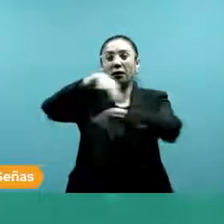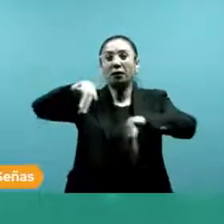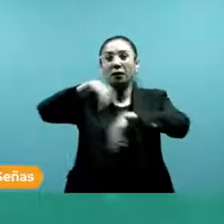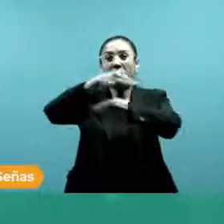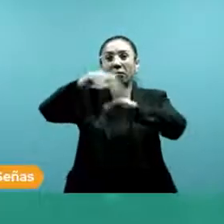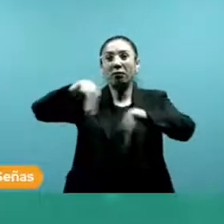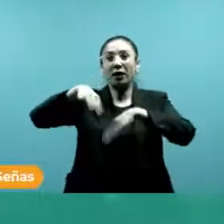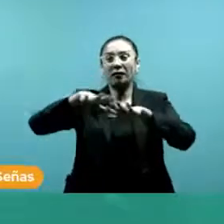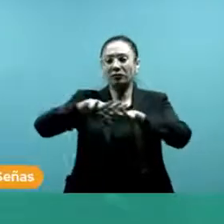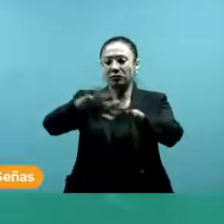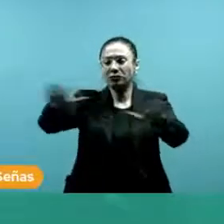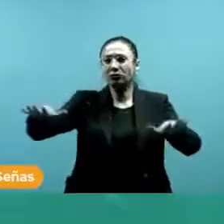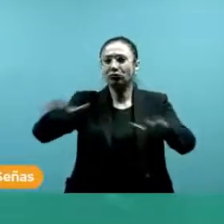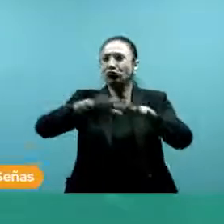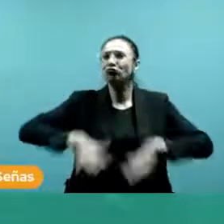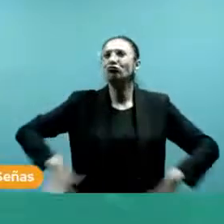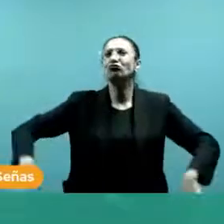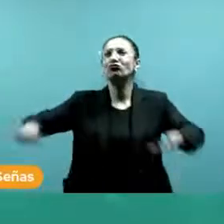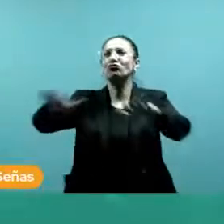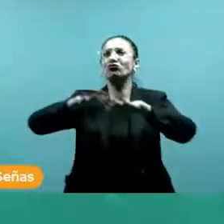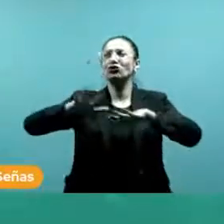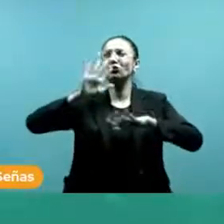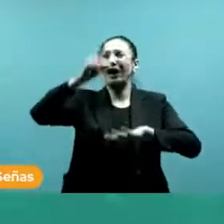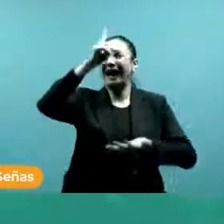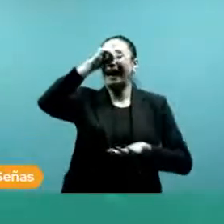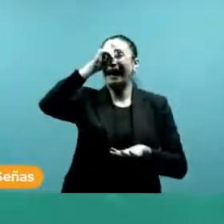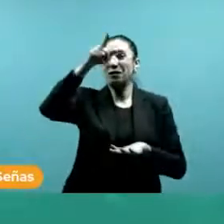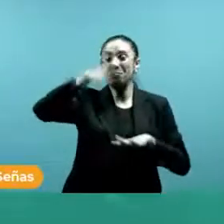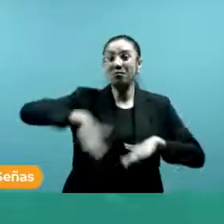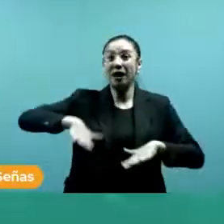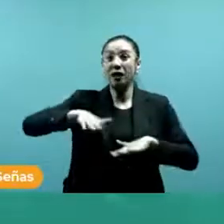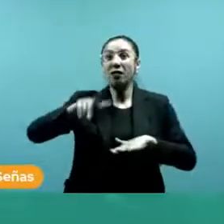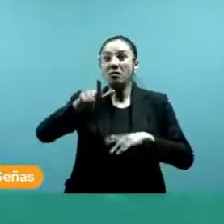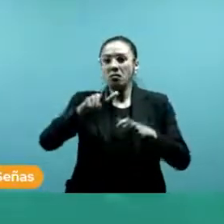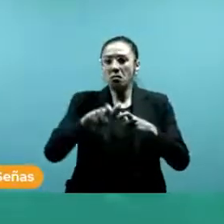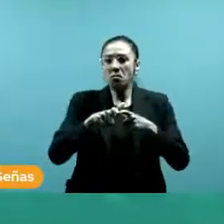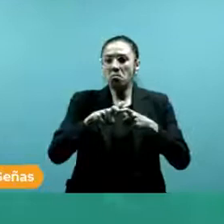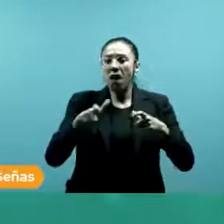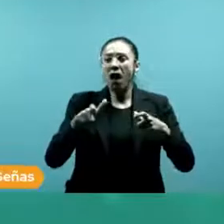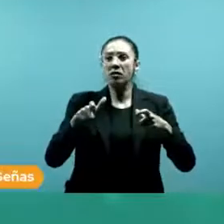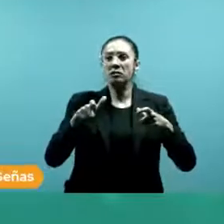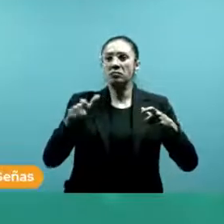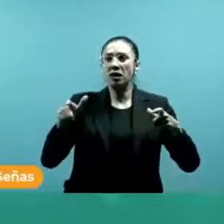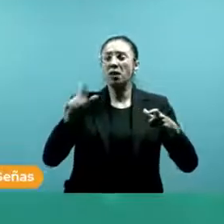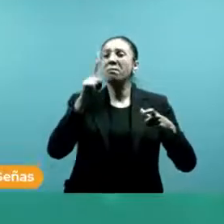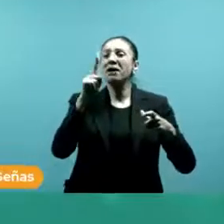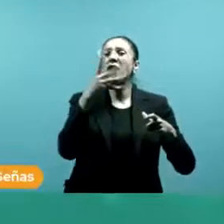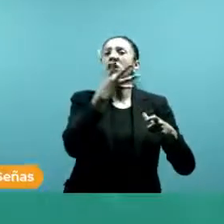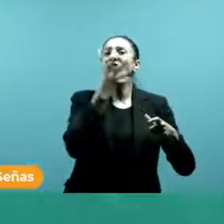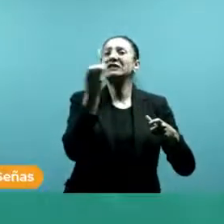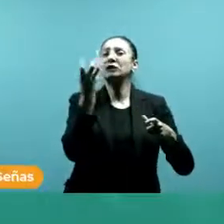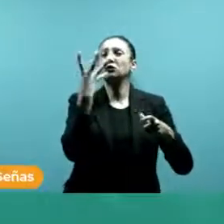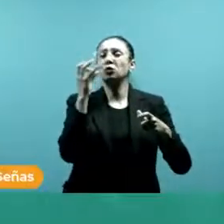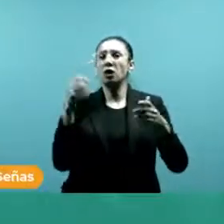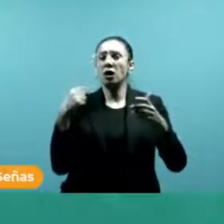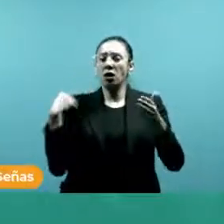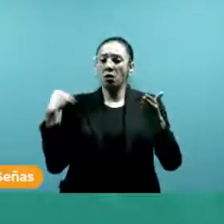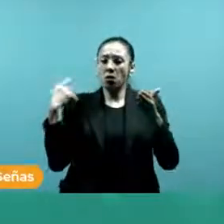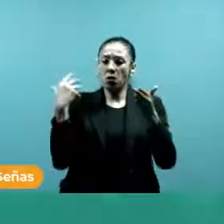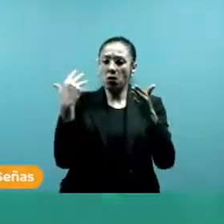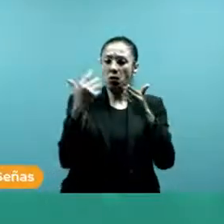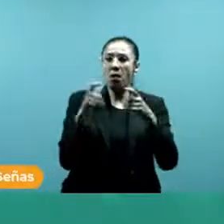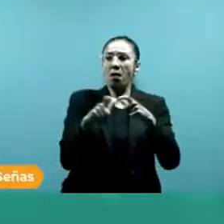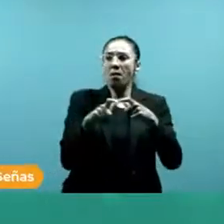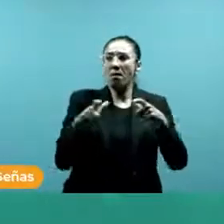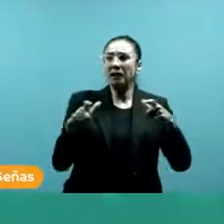is slowly growing in 1940, but most of the prisoners at that time were Polish prisoners, were Polish